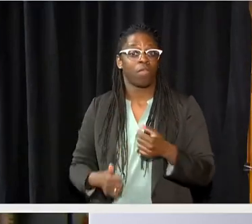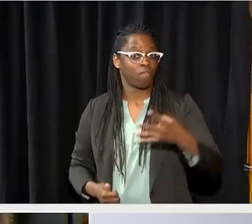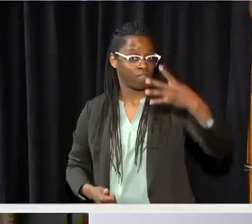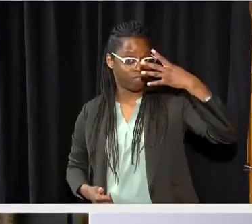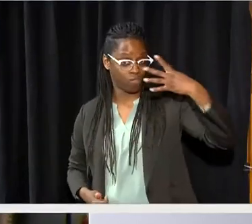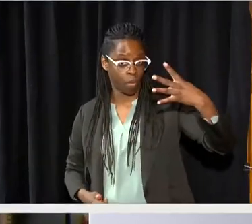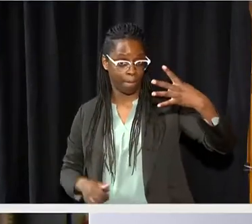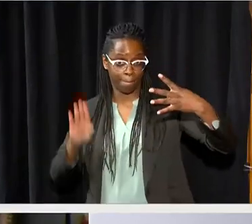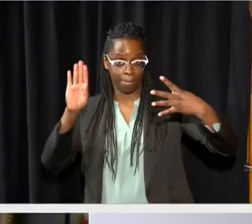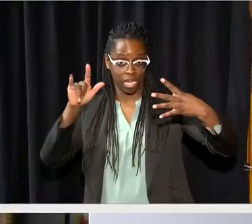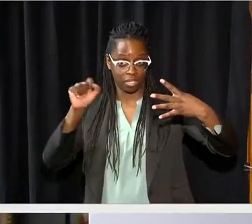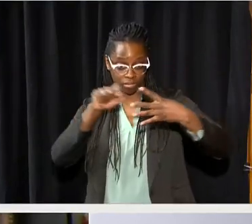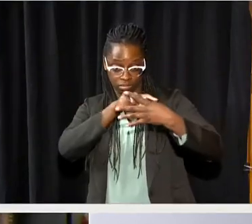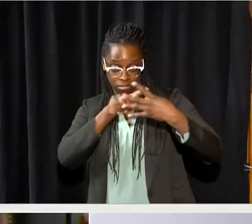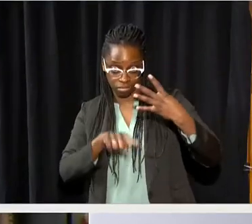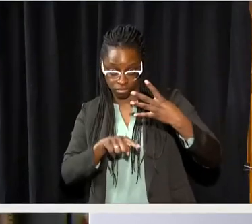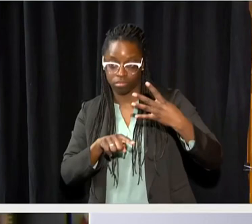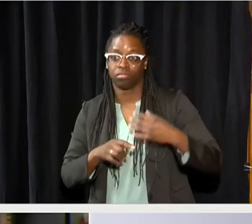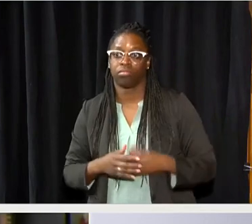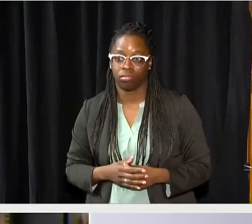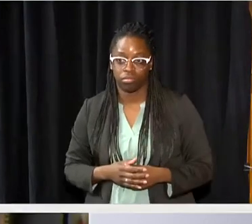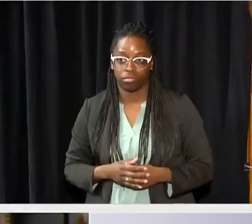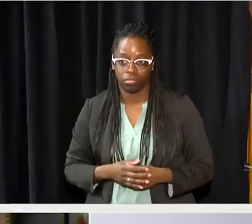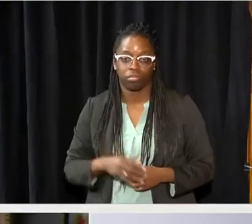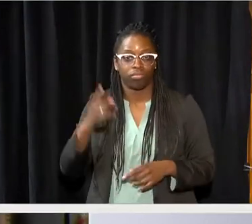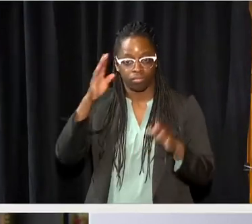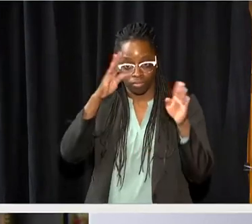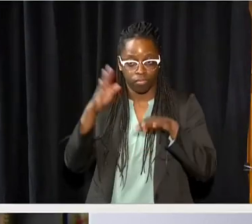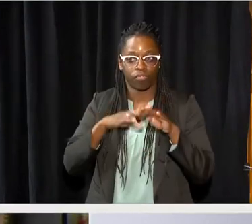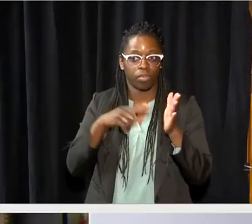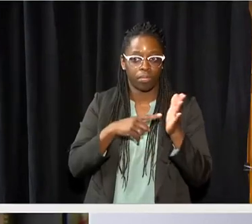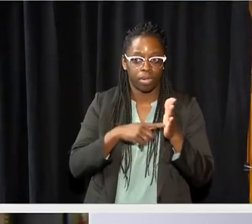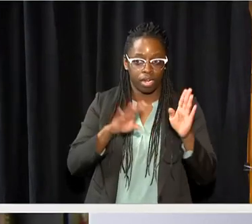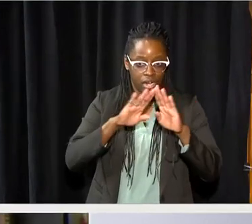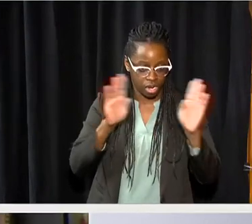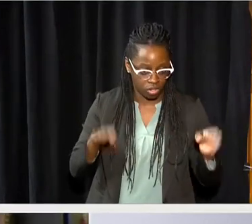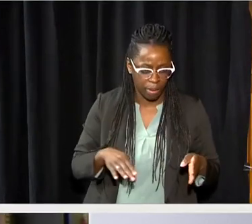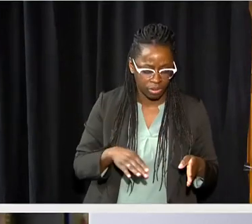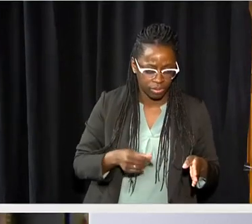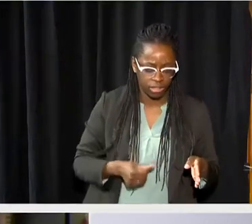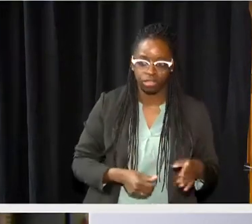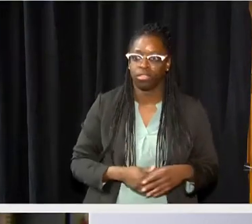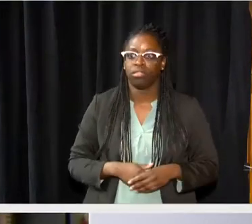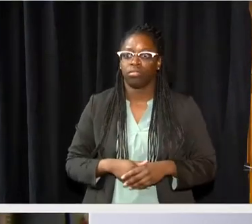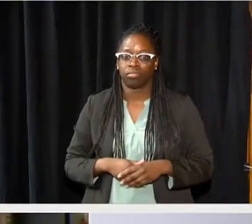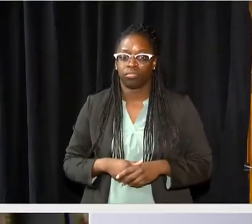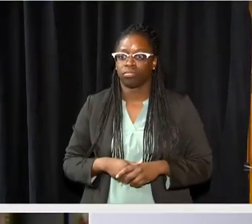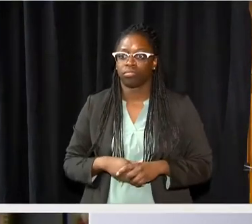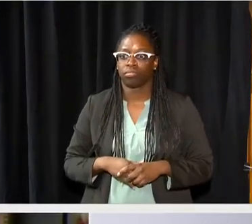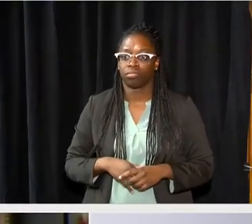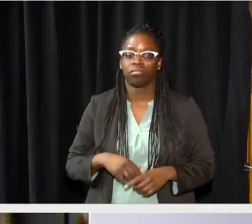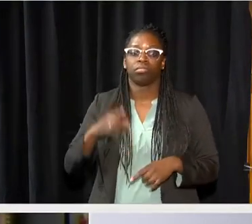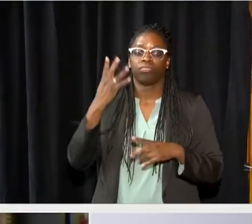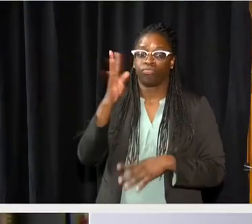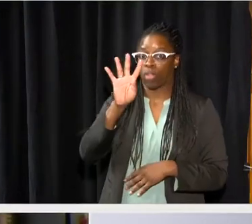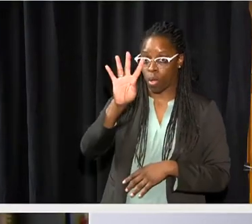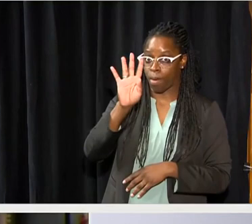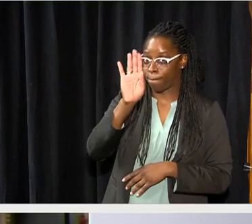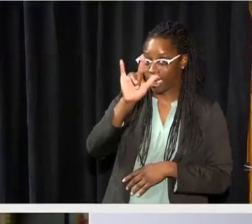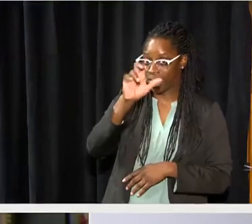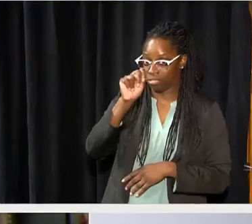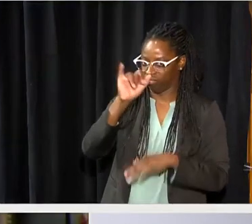Affordable Homes Act, which is the most ambitious housing plan in Massachusetts history. Because if you're born